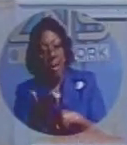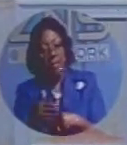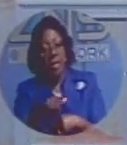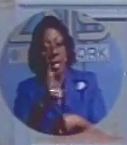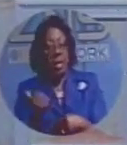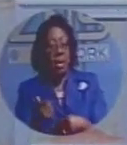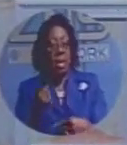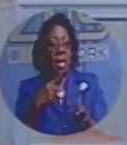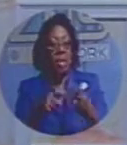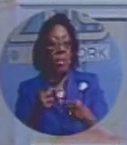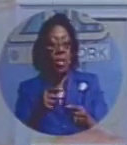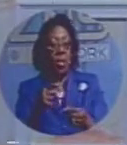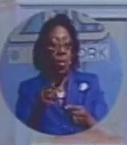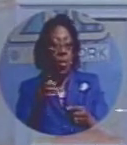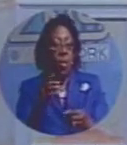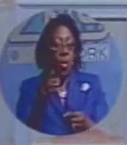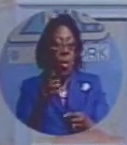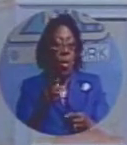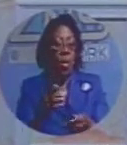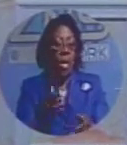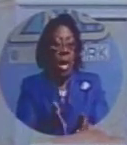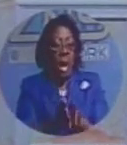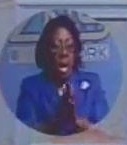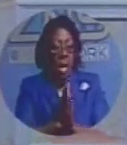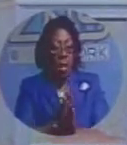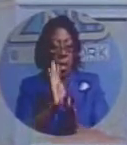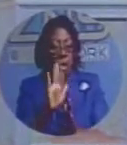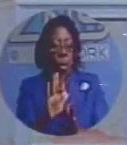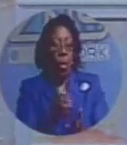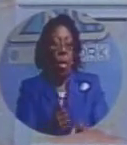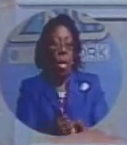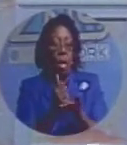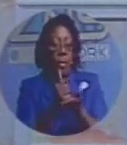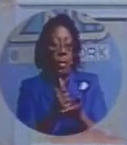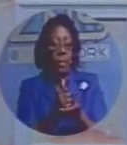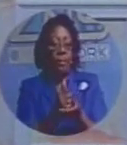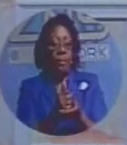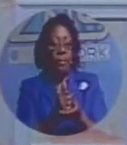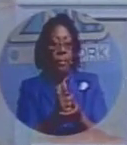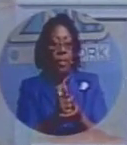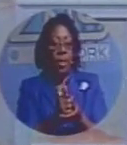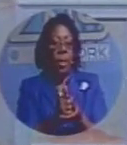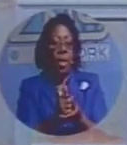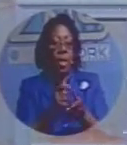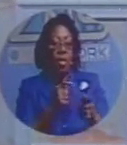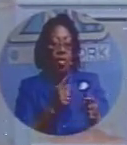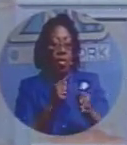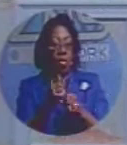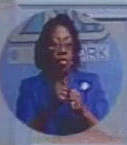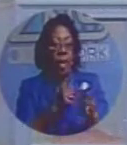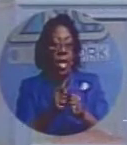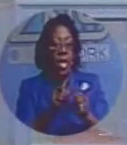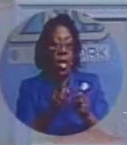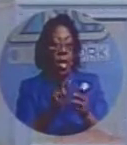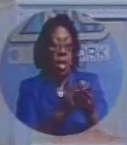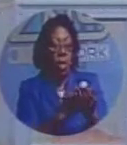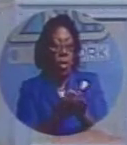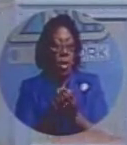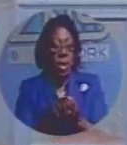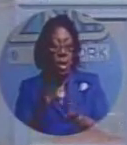to seek the assistance of Bishop Ellis. Trade unions, church